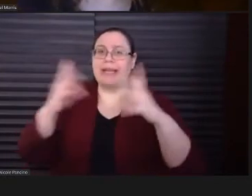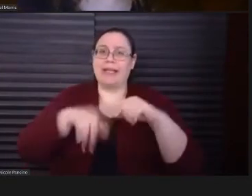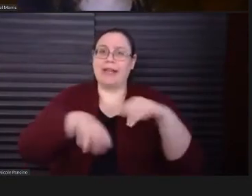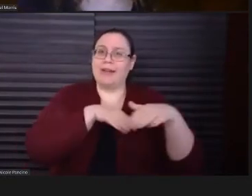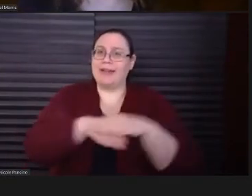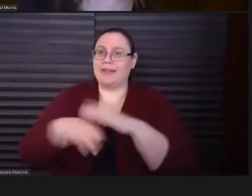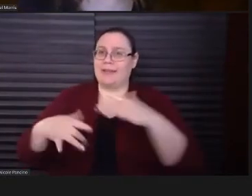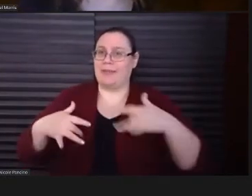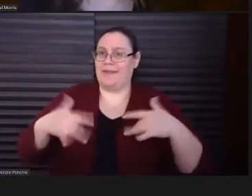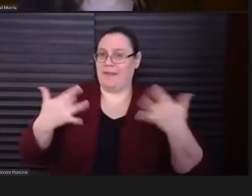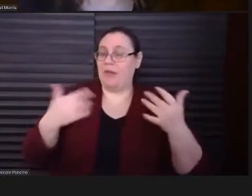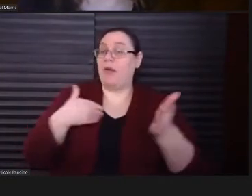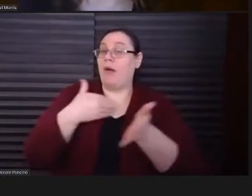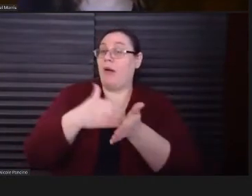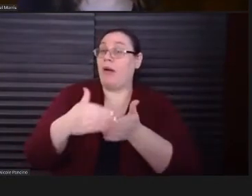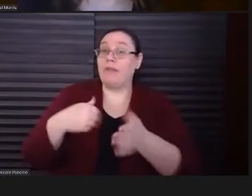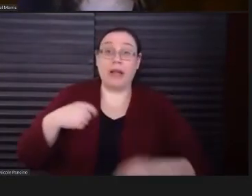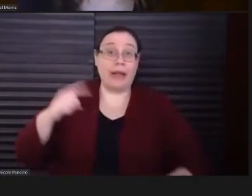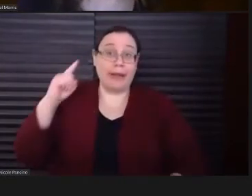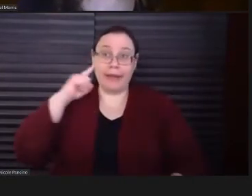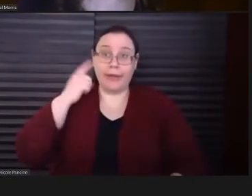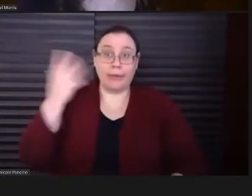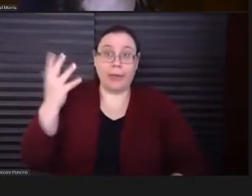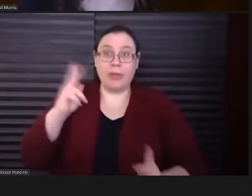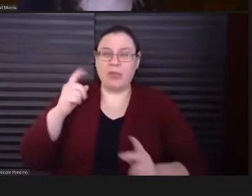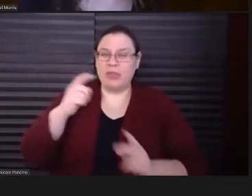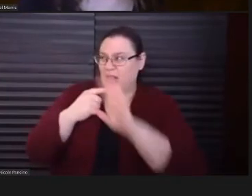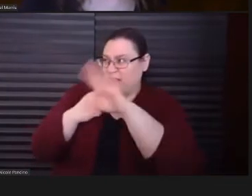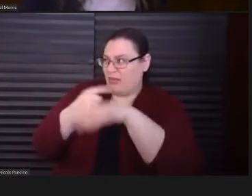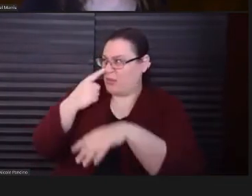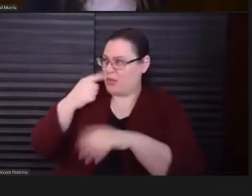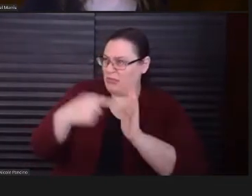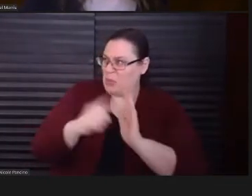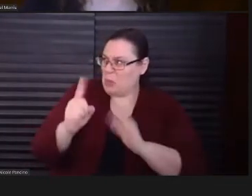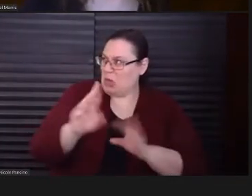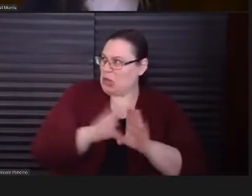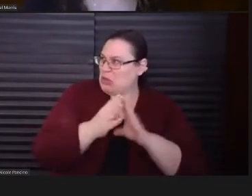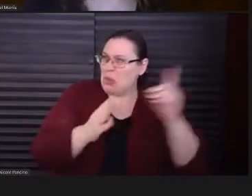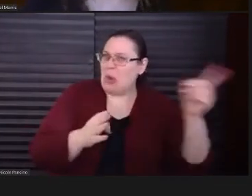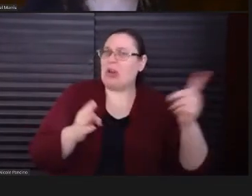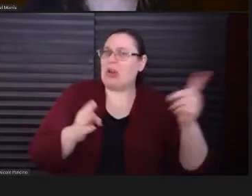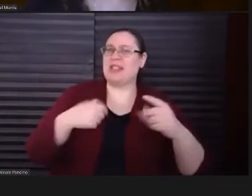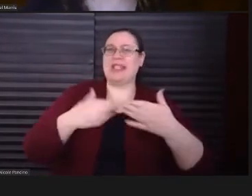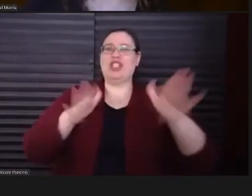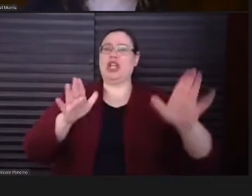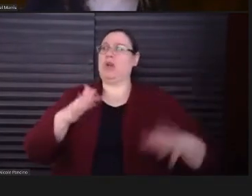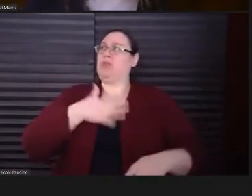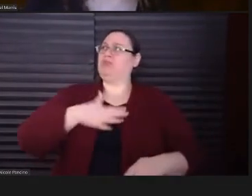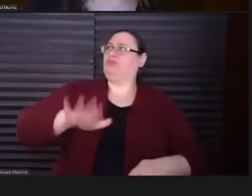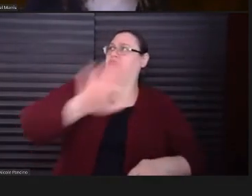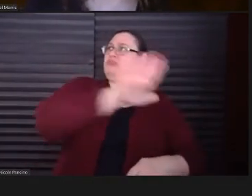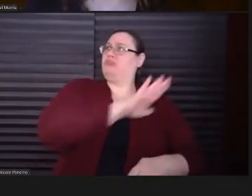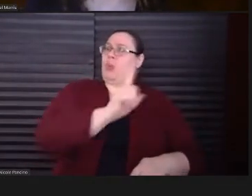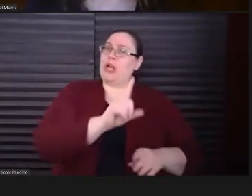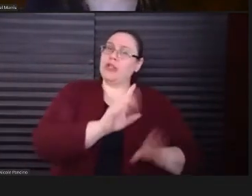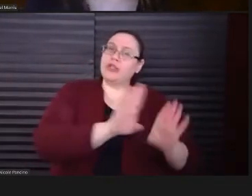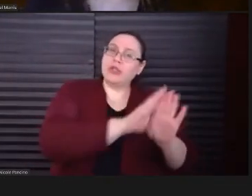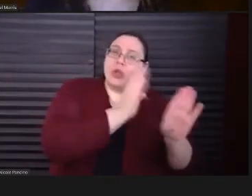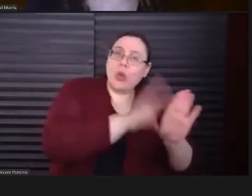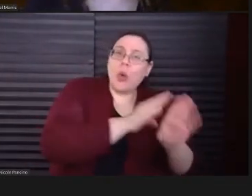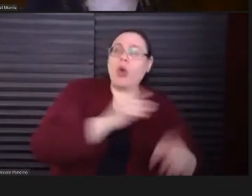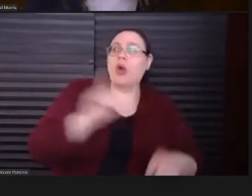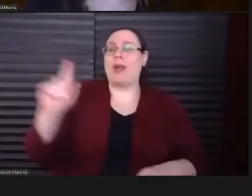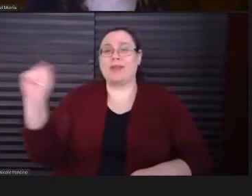I often hear is, can you point me to the door? I just want to know the general direction of the door, or where's the restroom? It'd